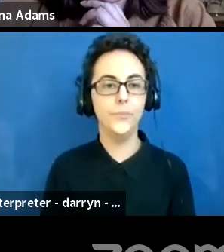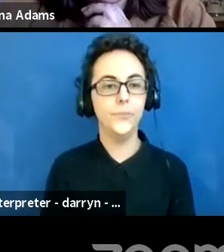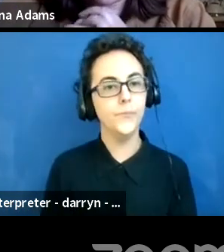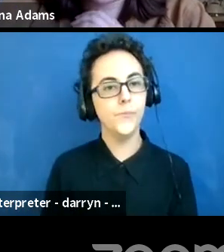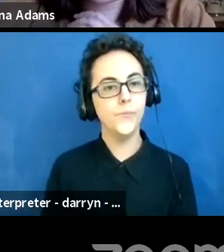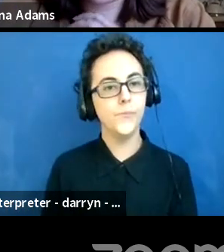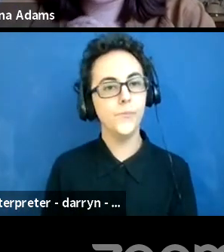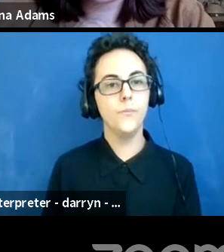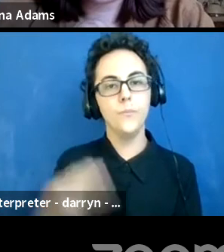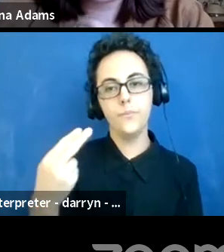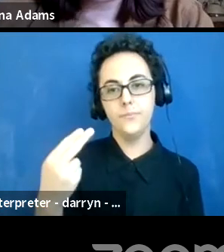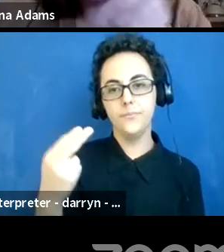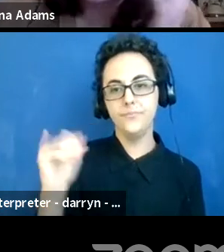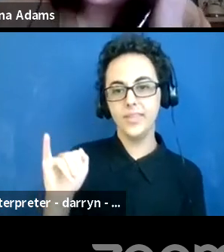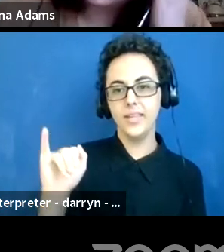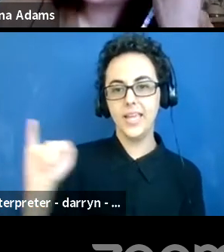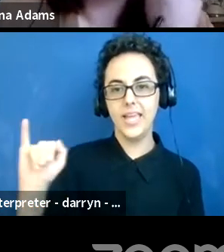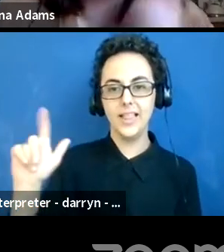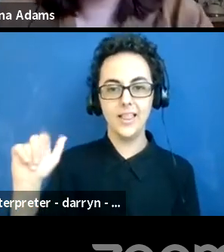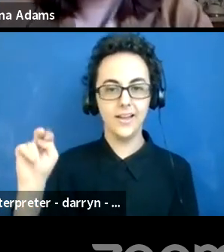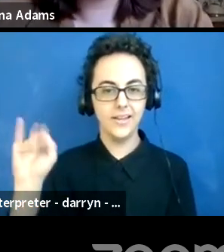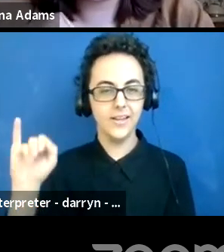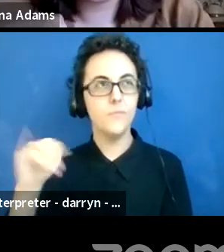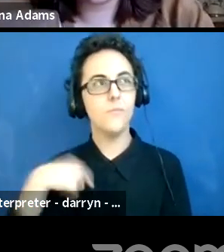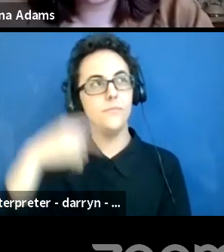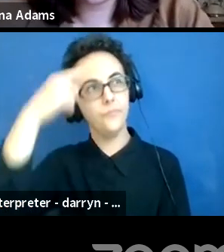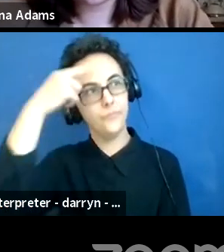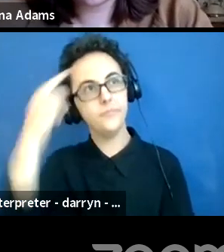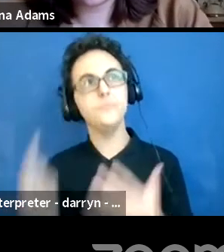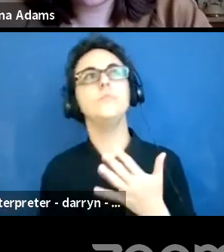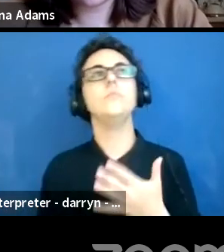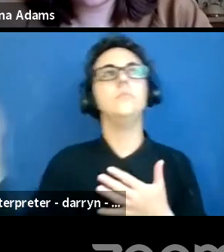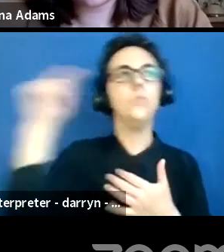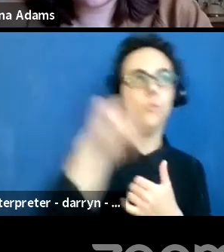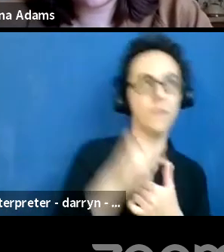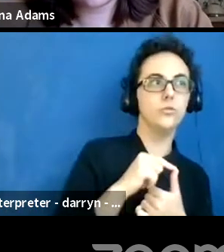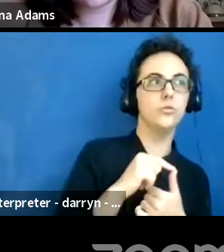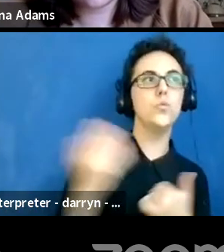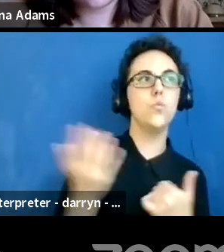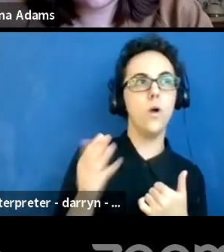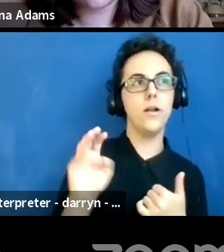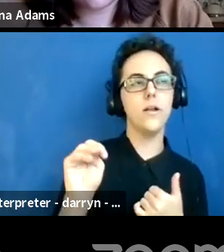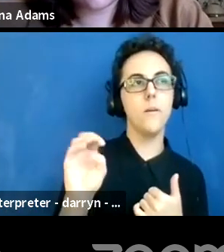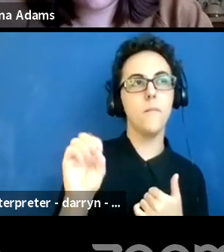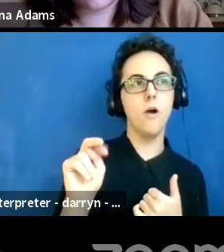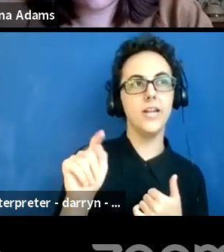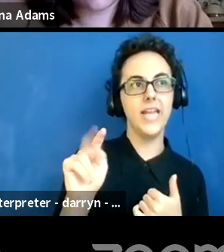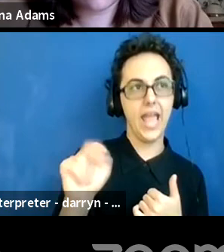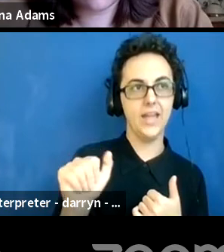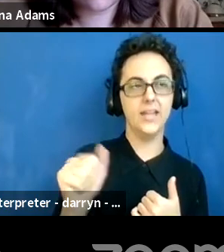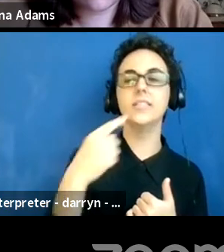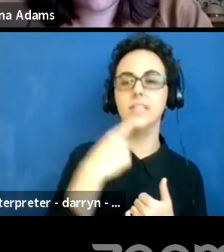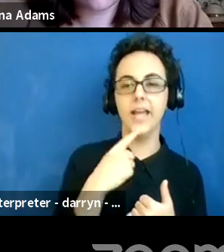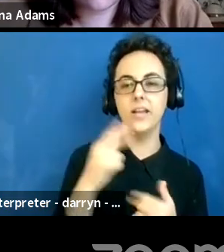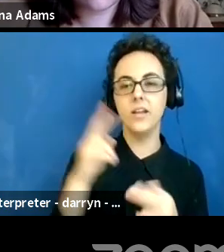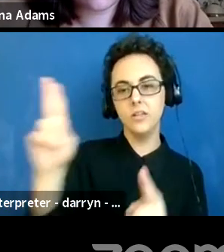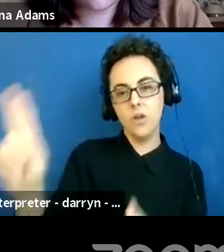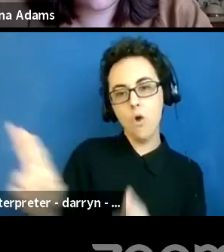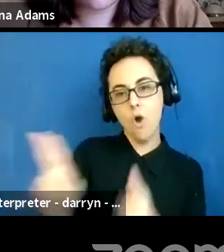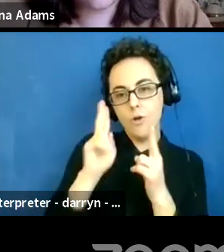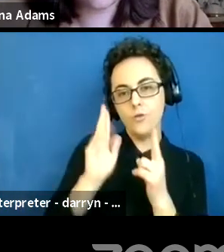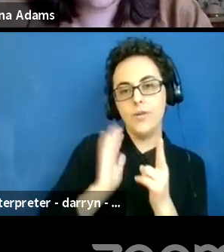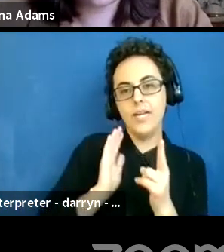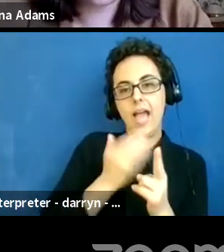Well, I think going back to what Montana said, but honoring our processes and